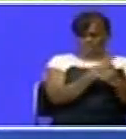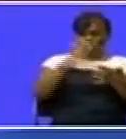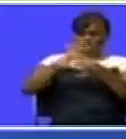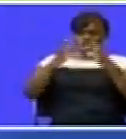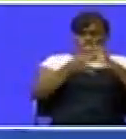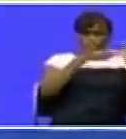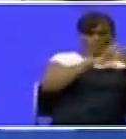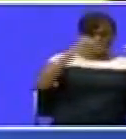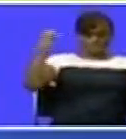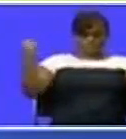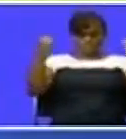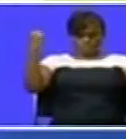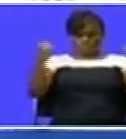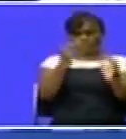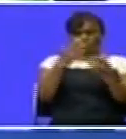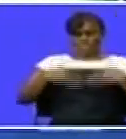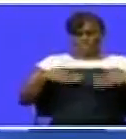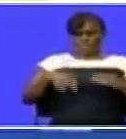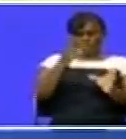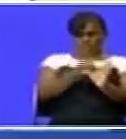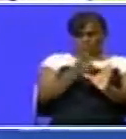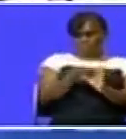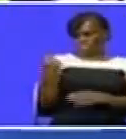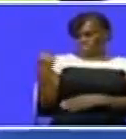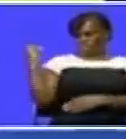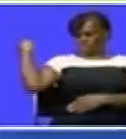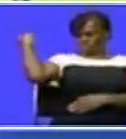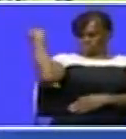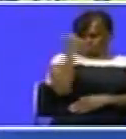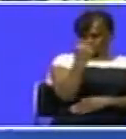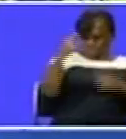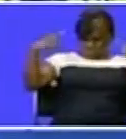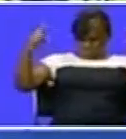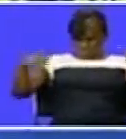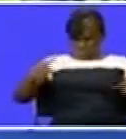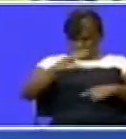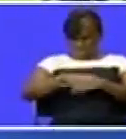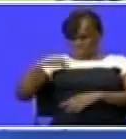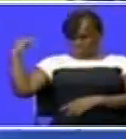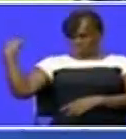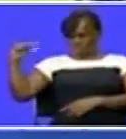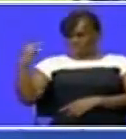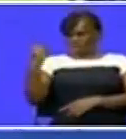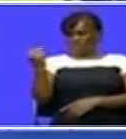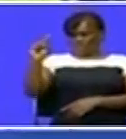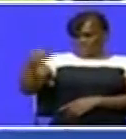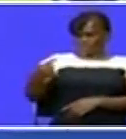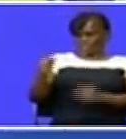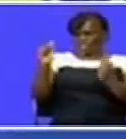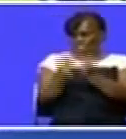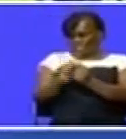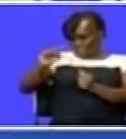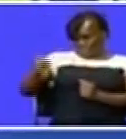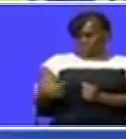world champions participating. Vincent Yator continued his success by winning both the 5,000 meters and 10,000 meters